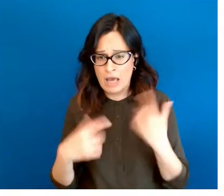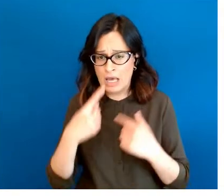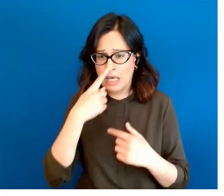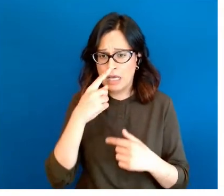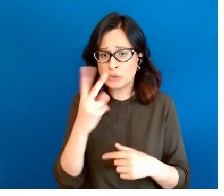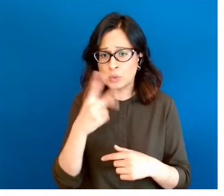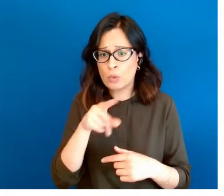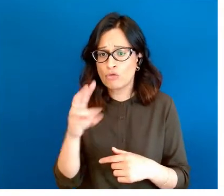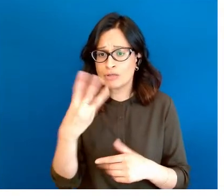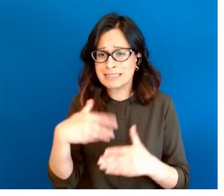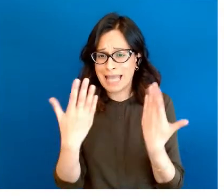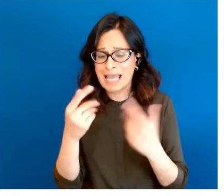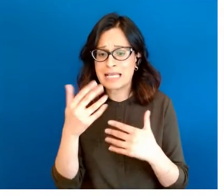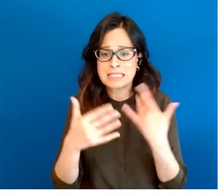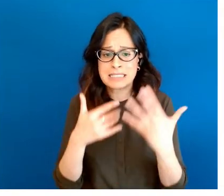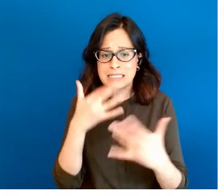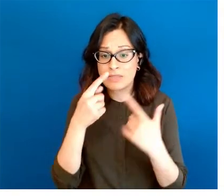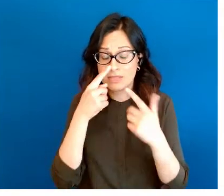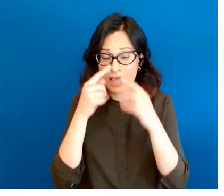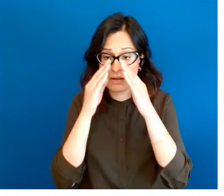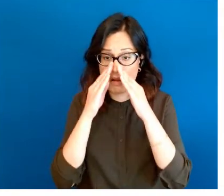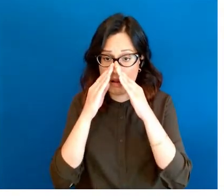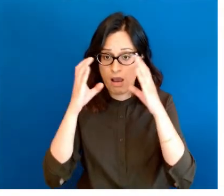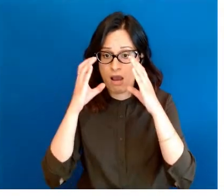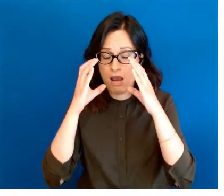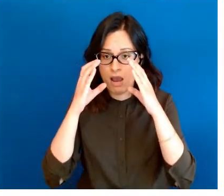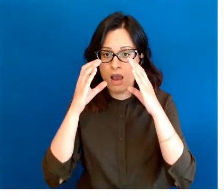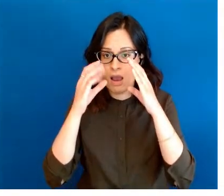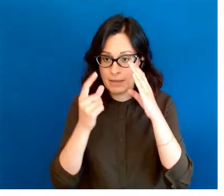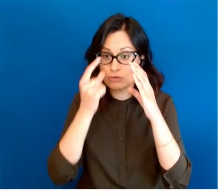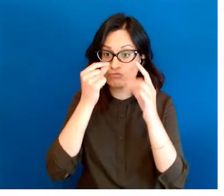days, to open up the nose to allow the other drops to get in.